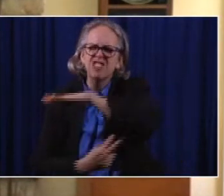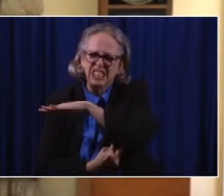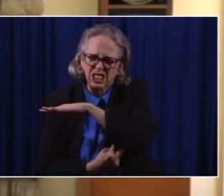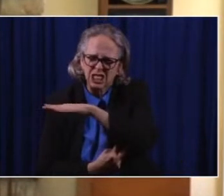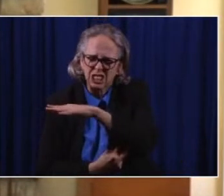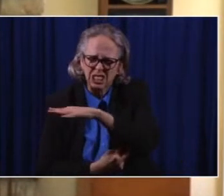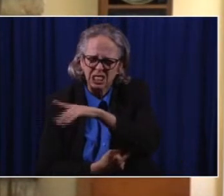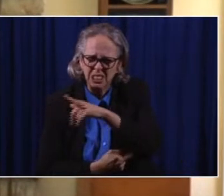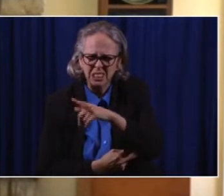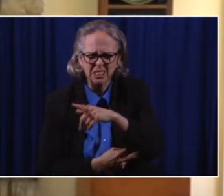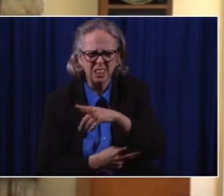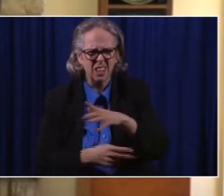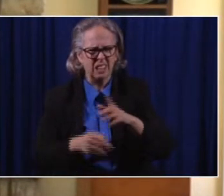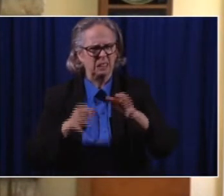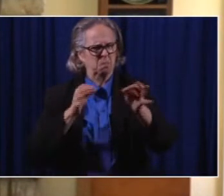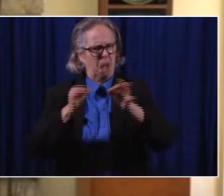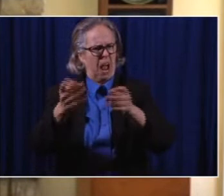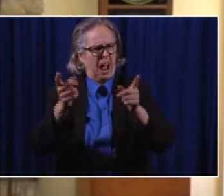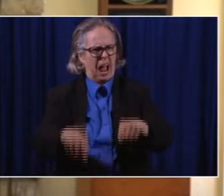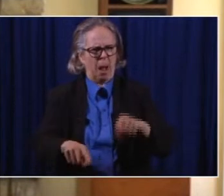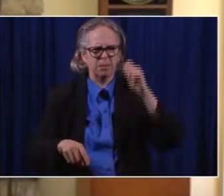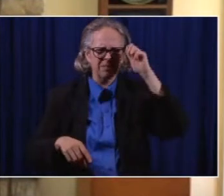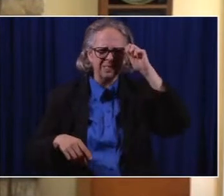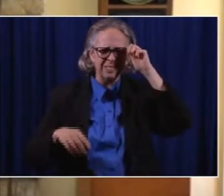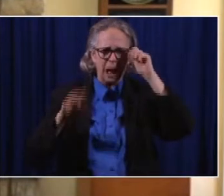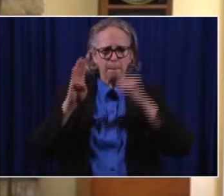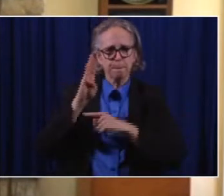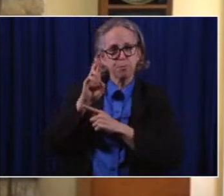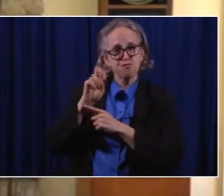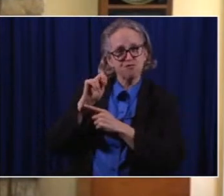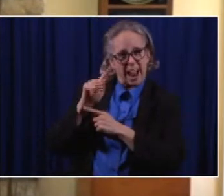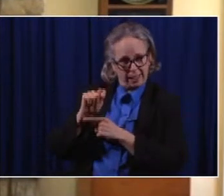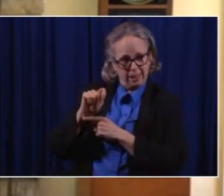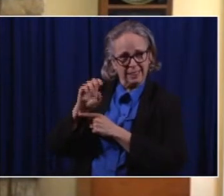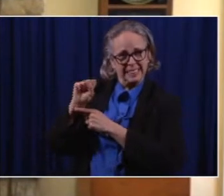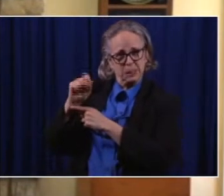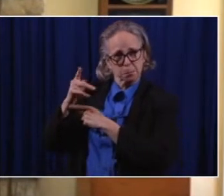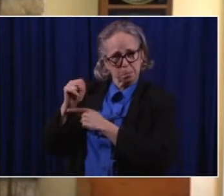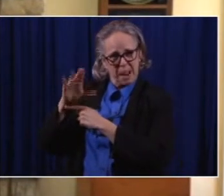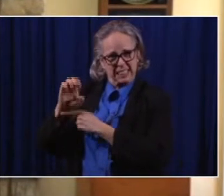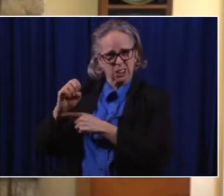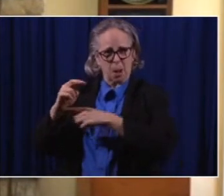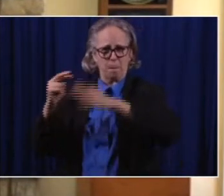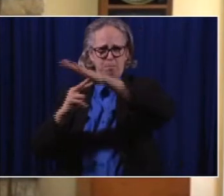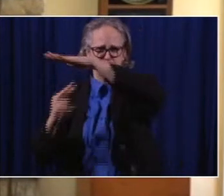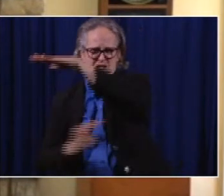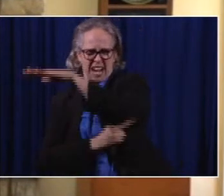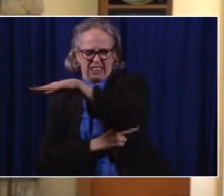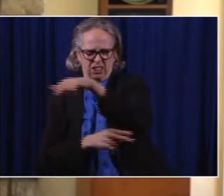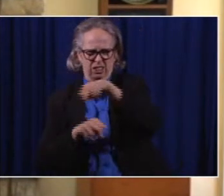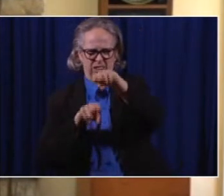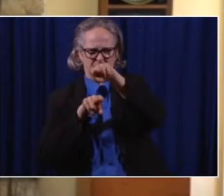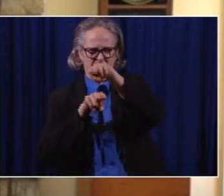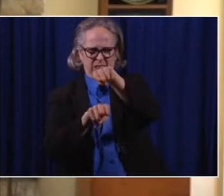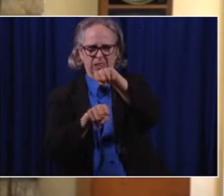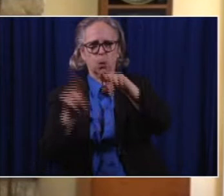Crash on the Brent Spence Bridge, of course, is the main transportation corridor between Cincinnati and northern